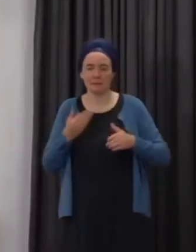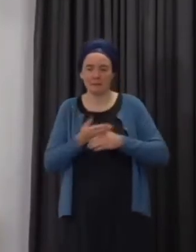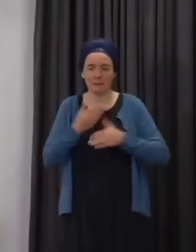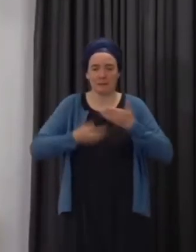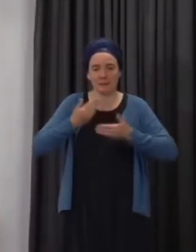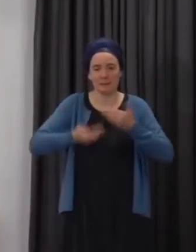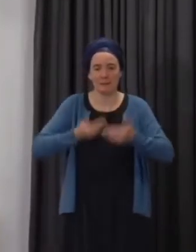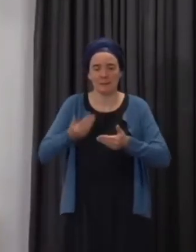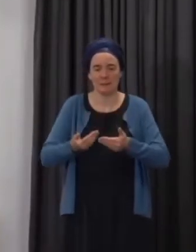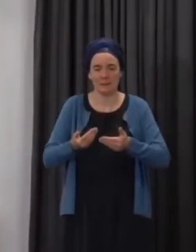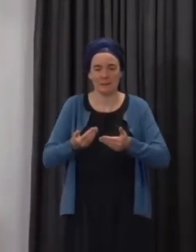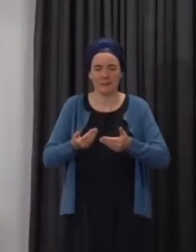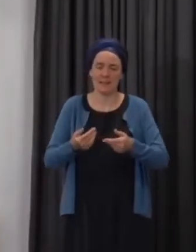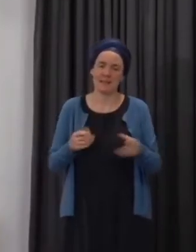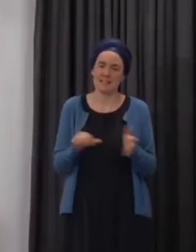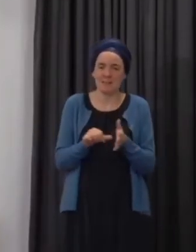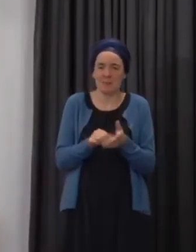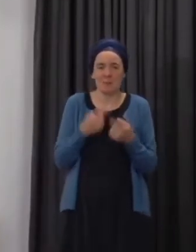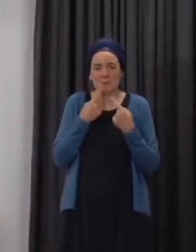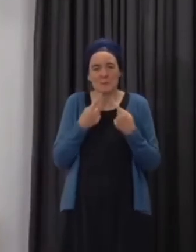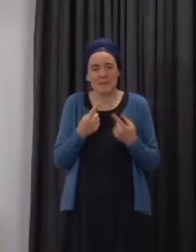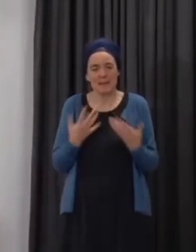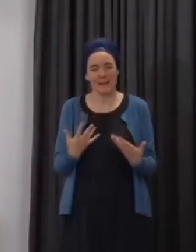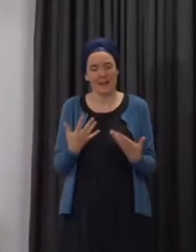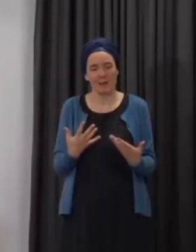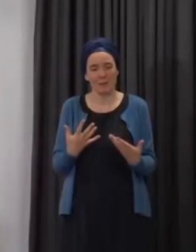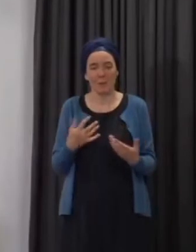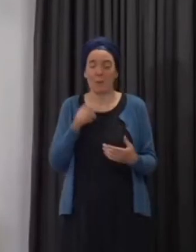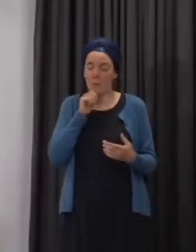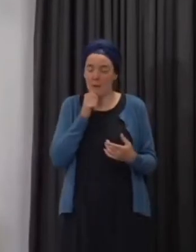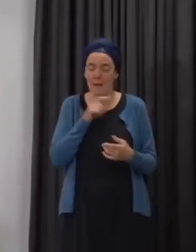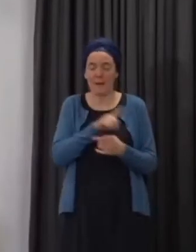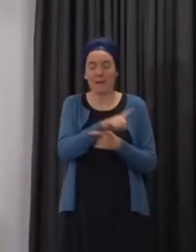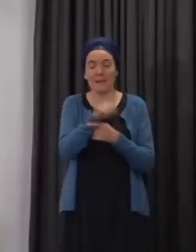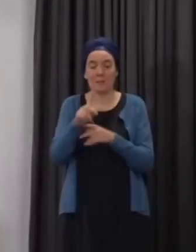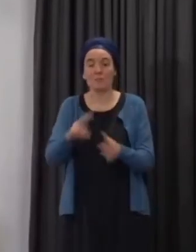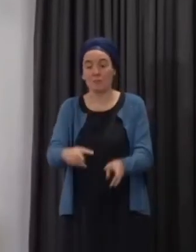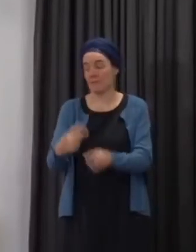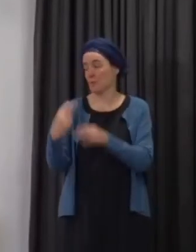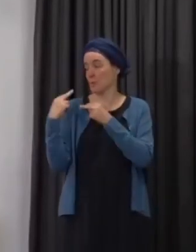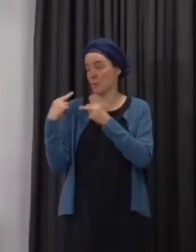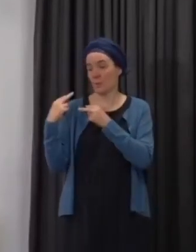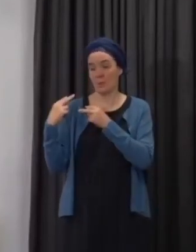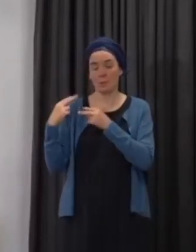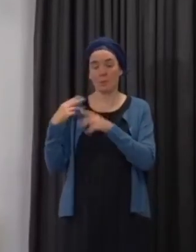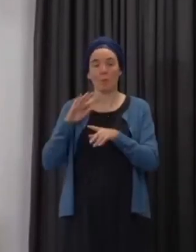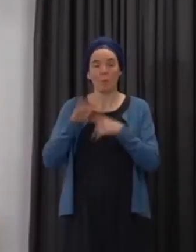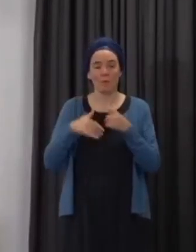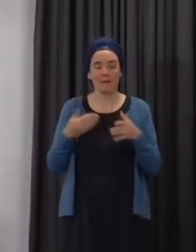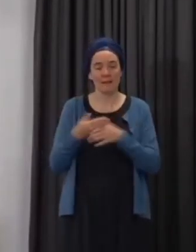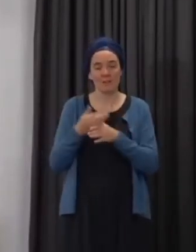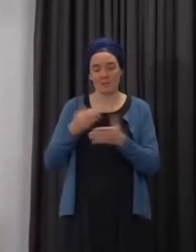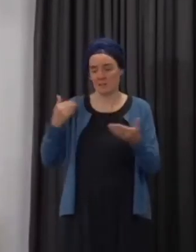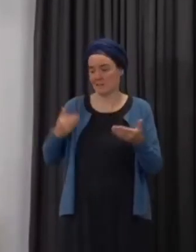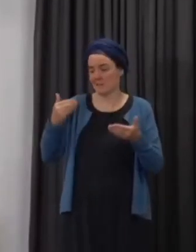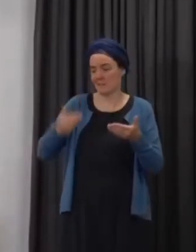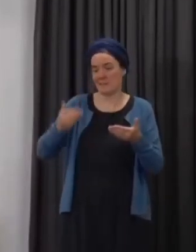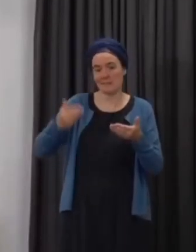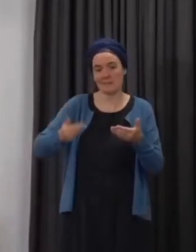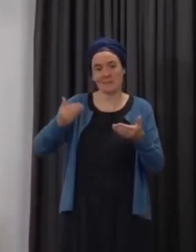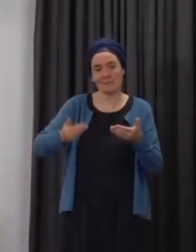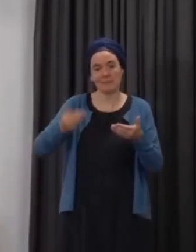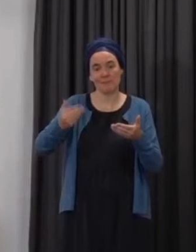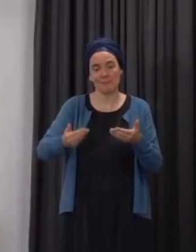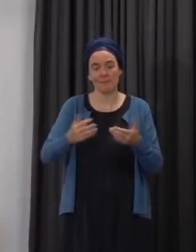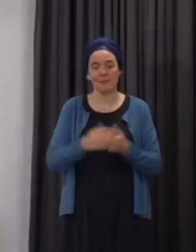do, so we can all understand what we've chosen to do at various points in the pandemic. and what that's then meant